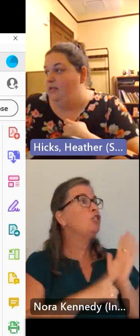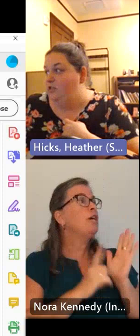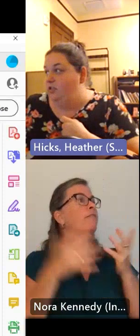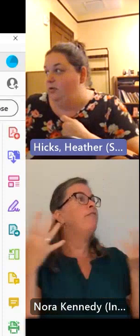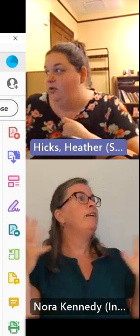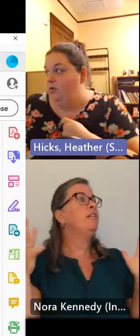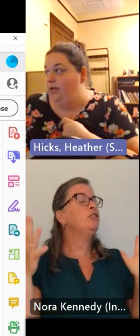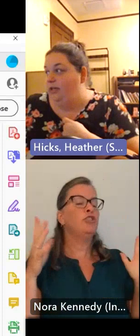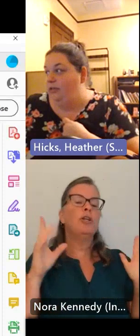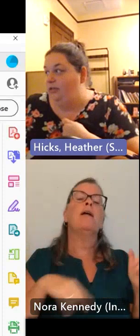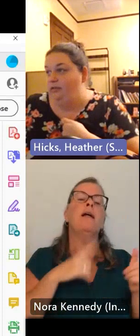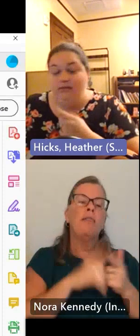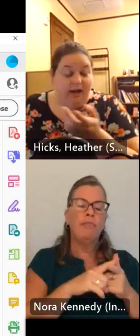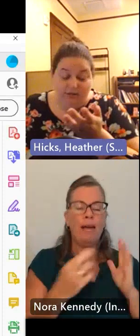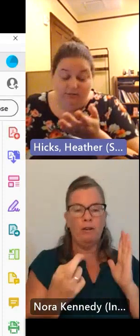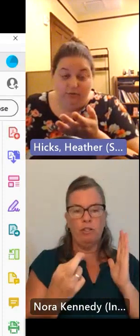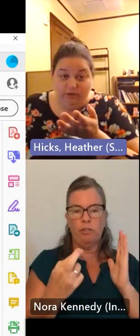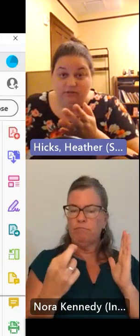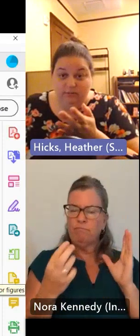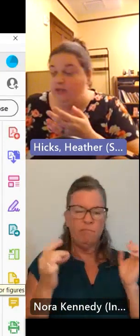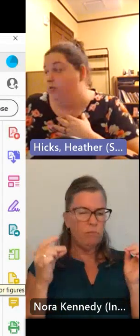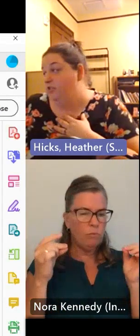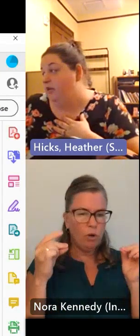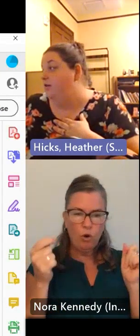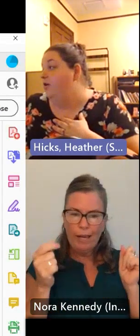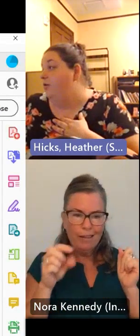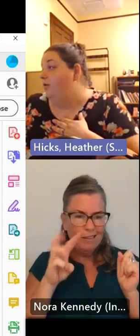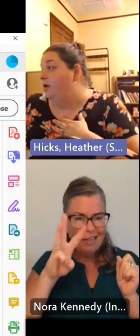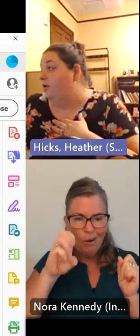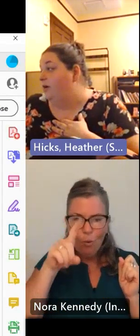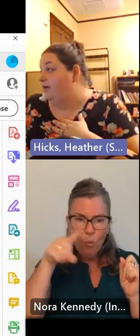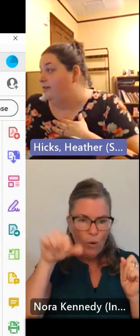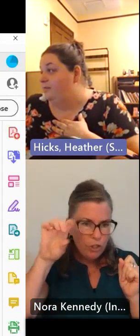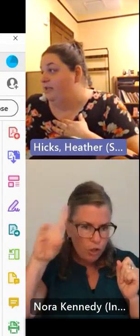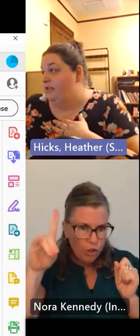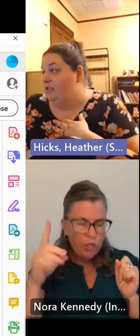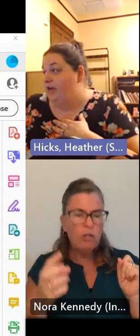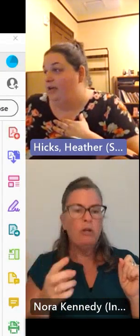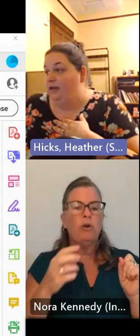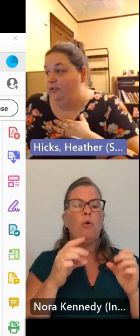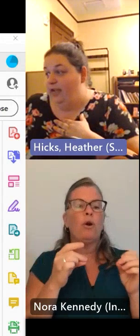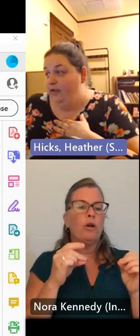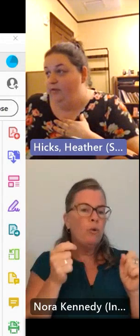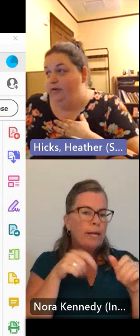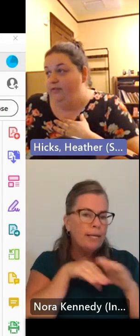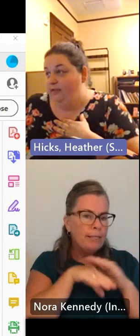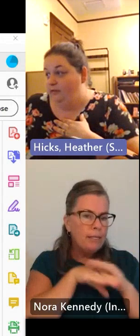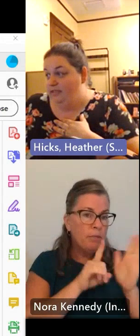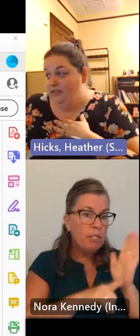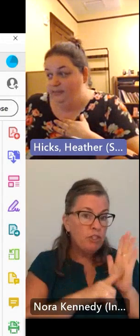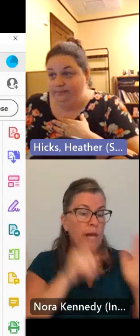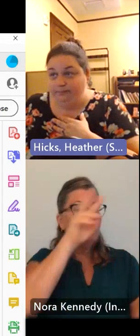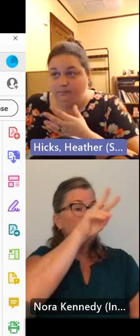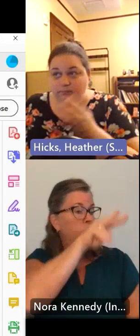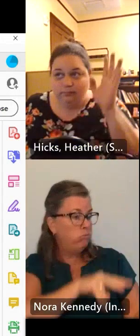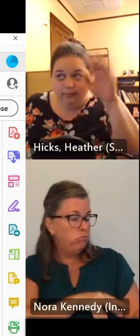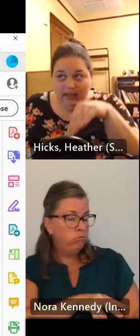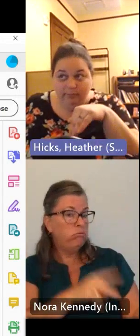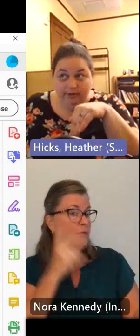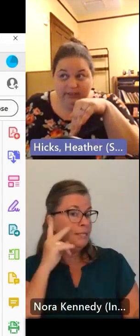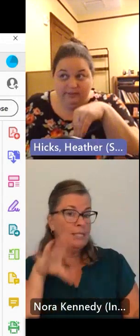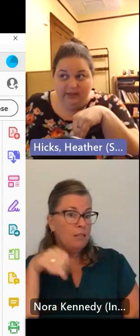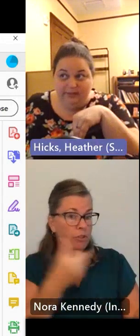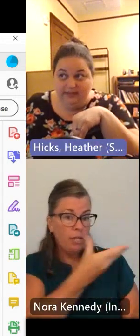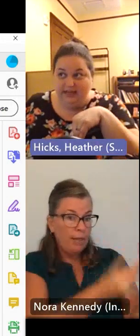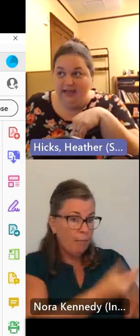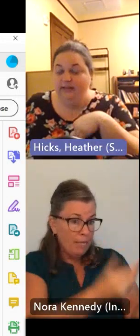do then is just do a quick, either the wizard to make sure it's done, or a quick accessibility check, and it will tell you if things are missing